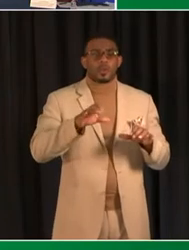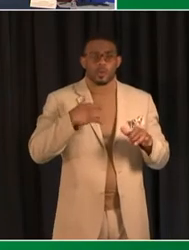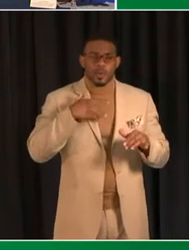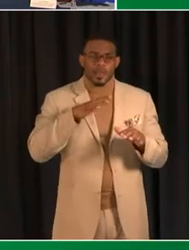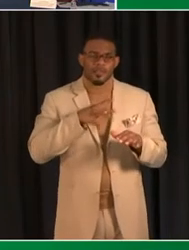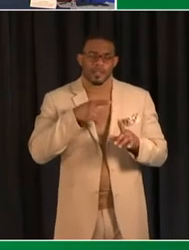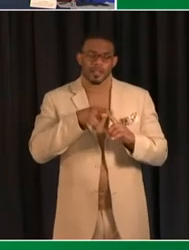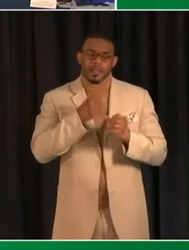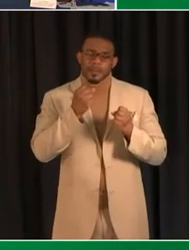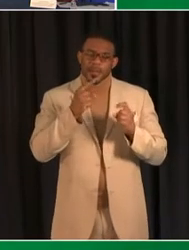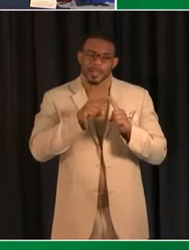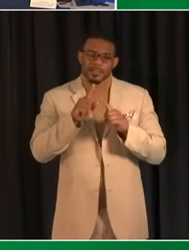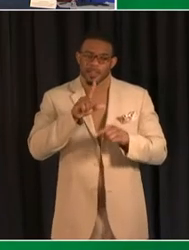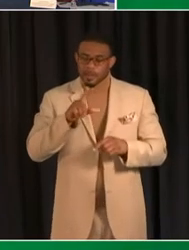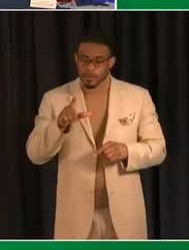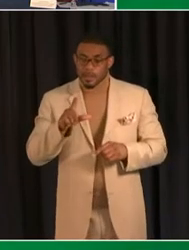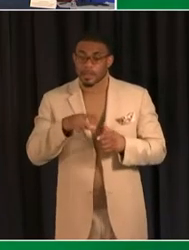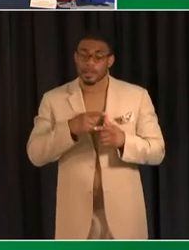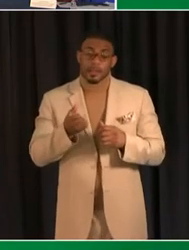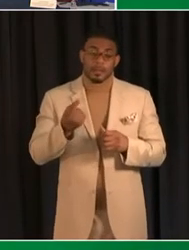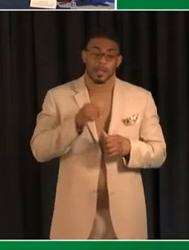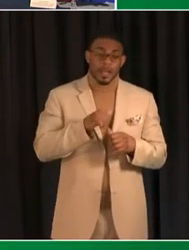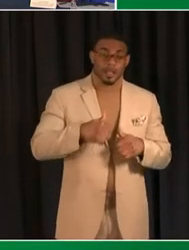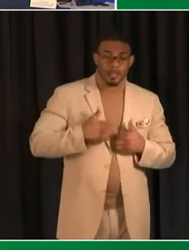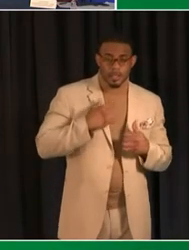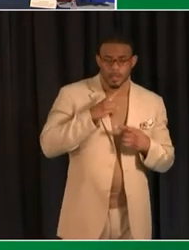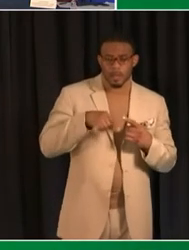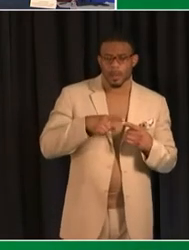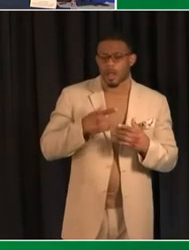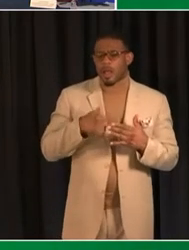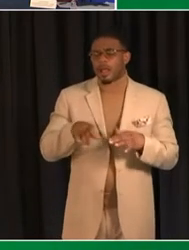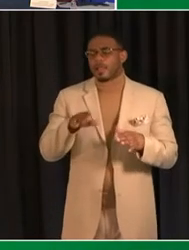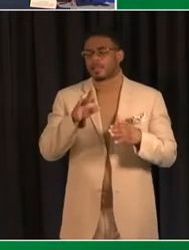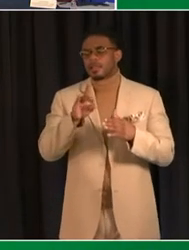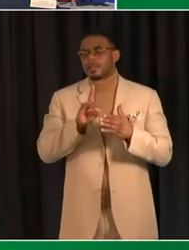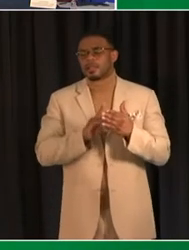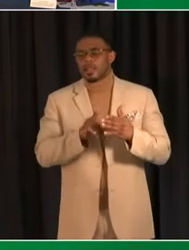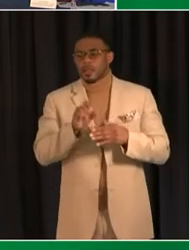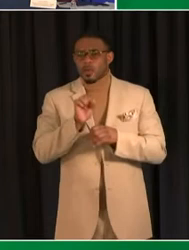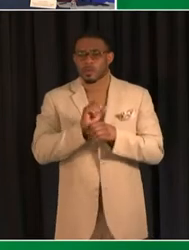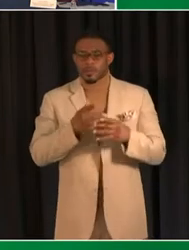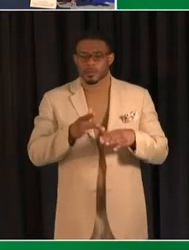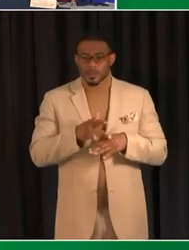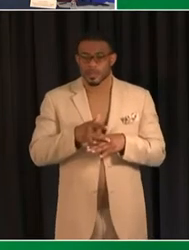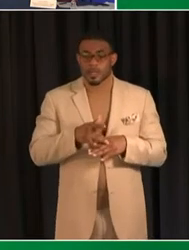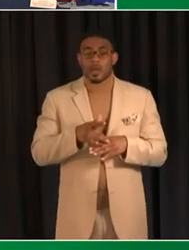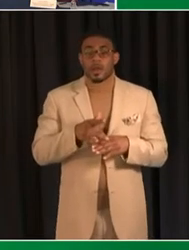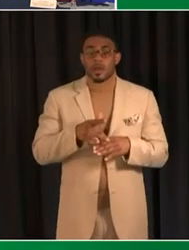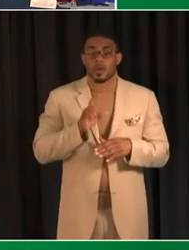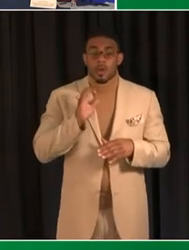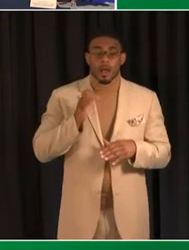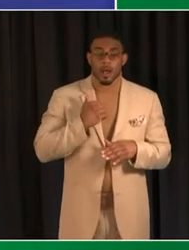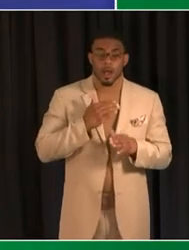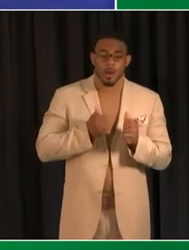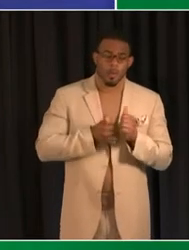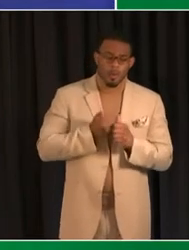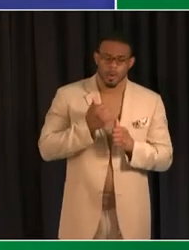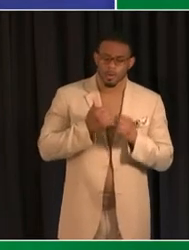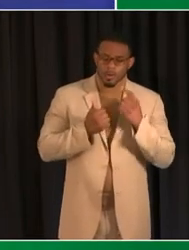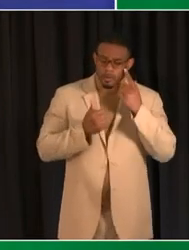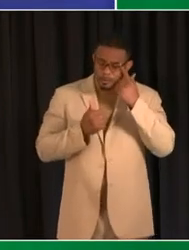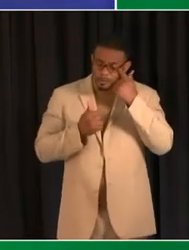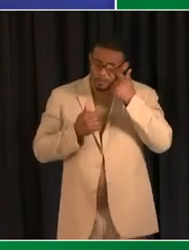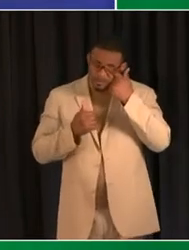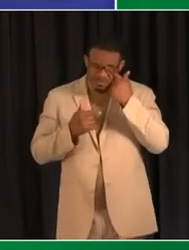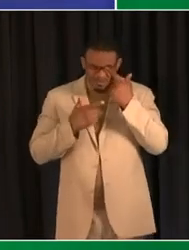building doing, where we featured a number of landlords and then a number of tenants to talk about how they design their workspace, was our